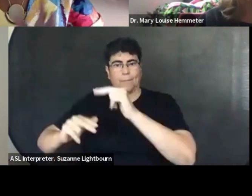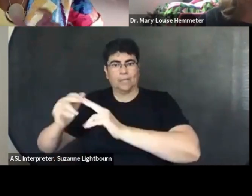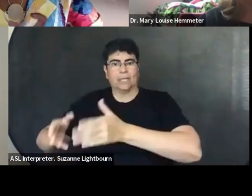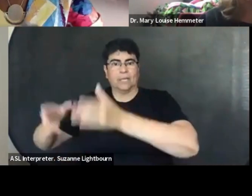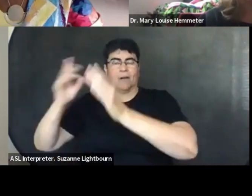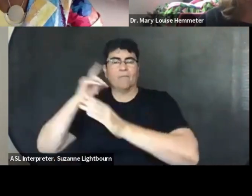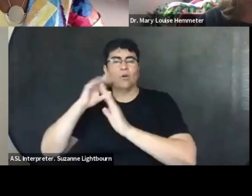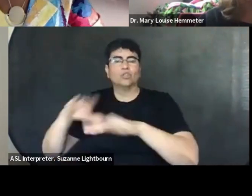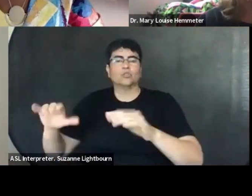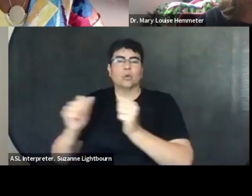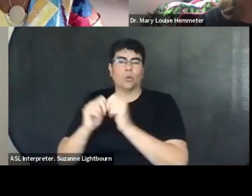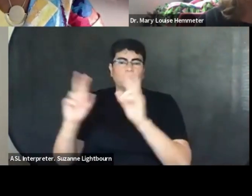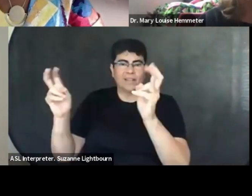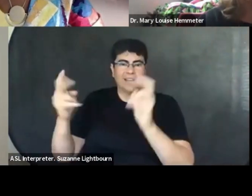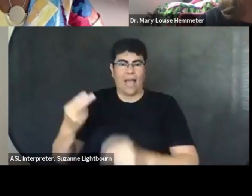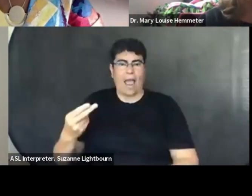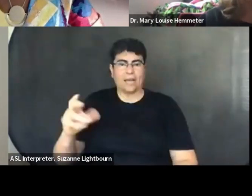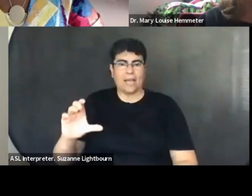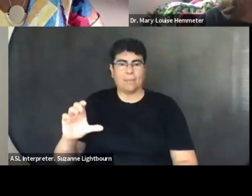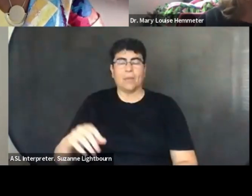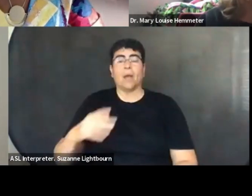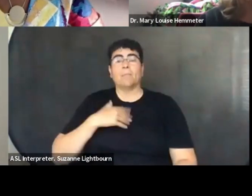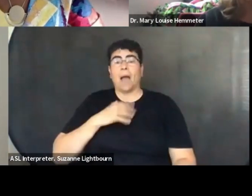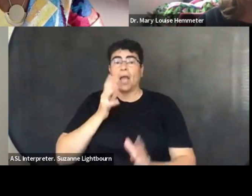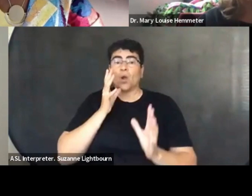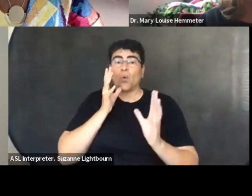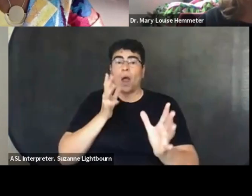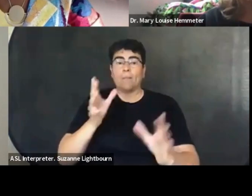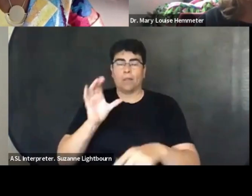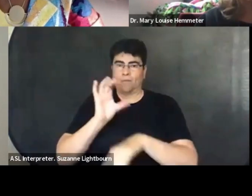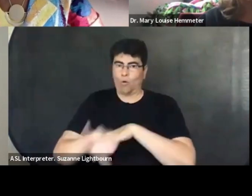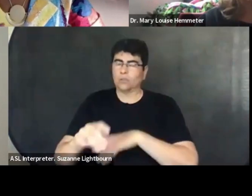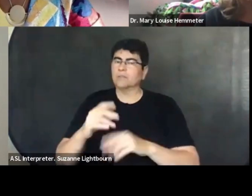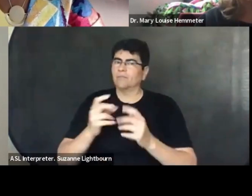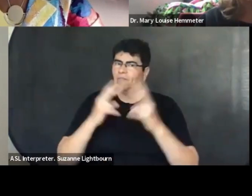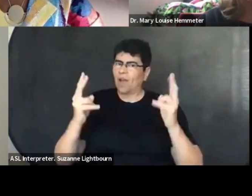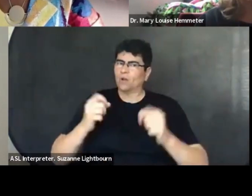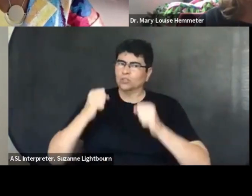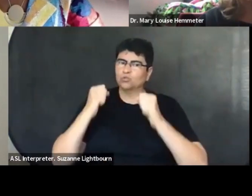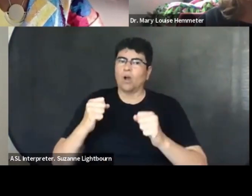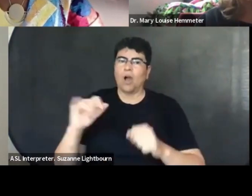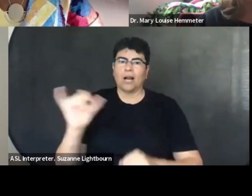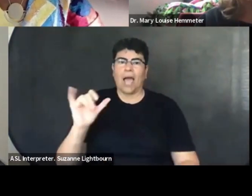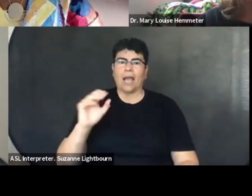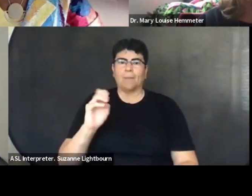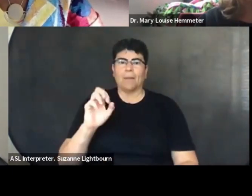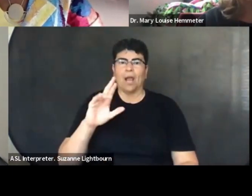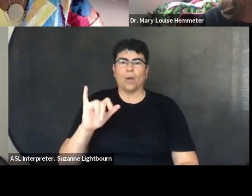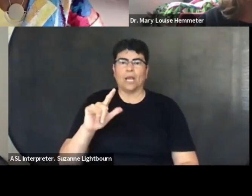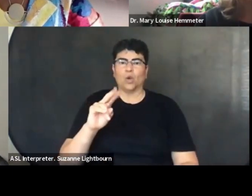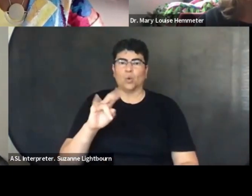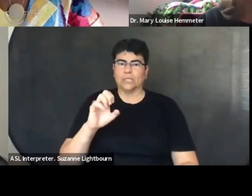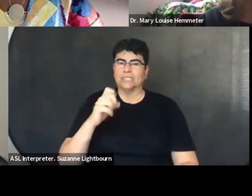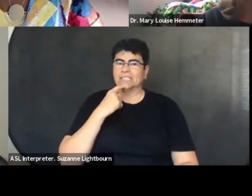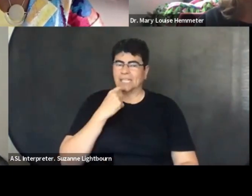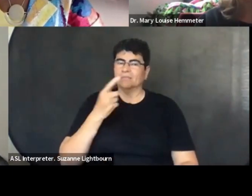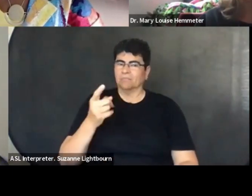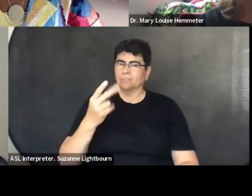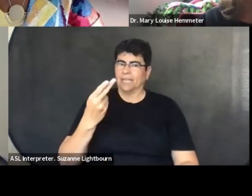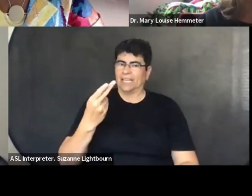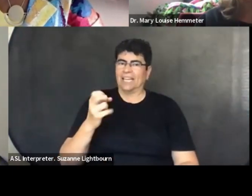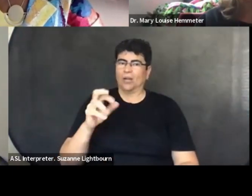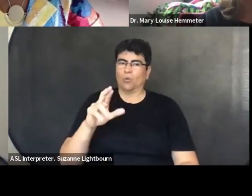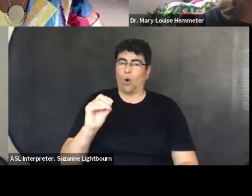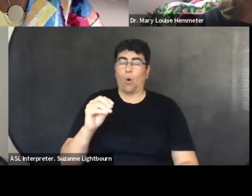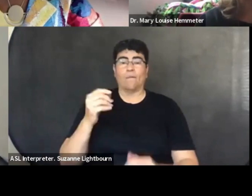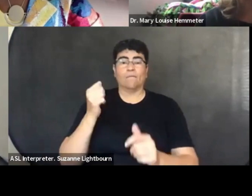children with handicaps. My grandmother was very forceful, very much like Mary Louise said, she was a hero, and forced